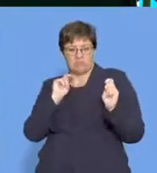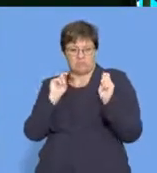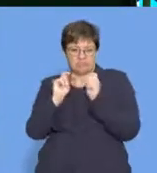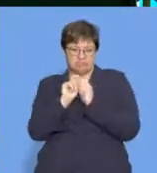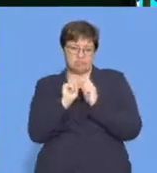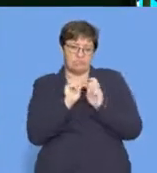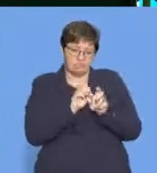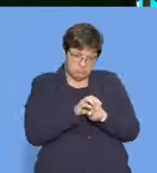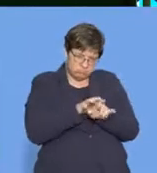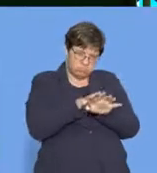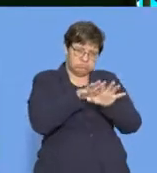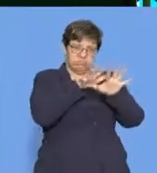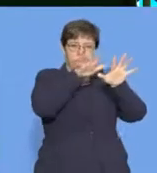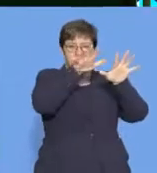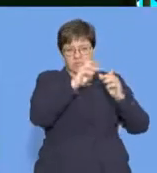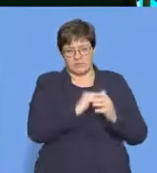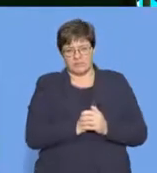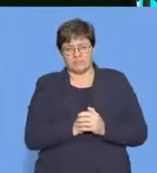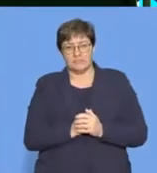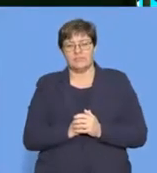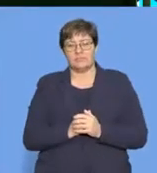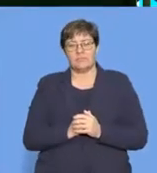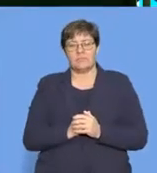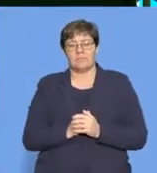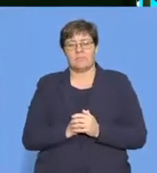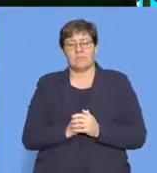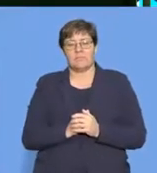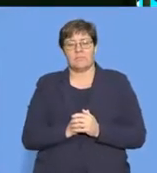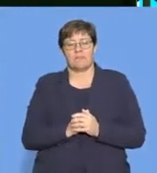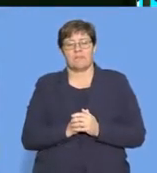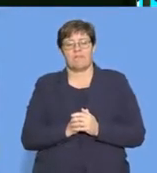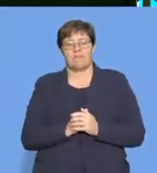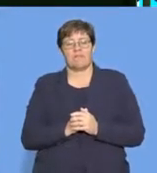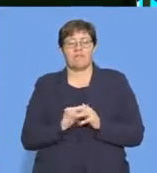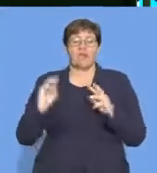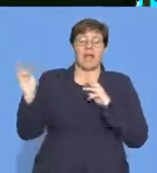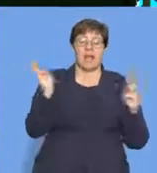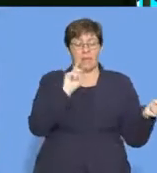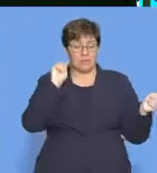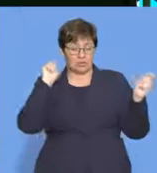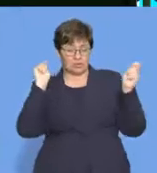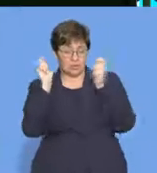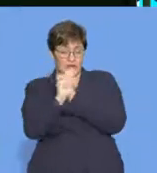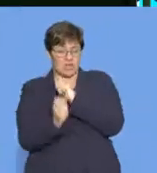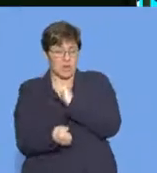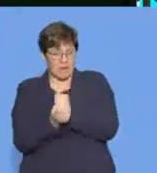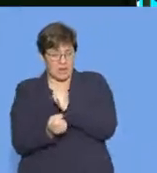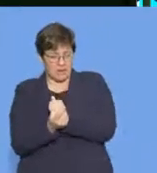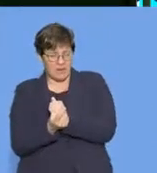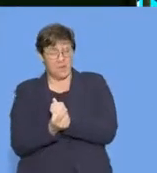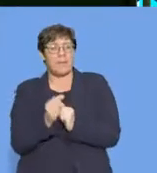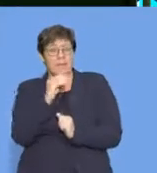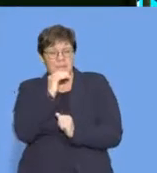drove human evolution to take place. And so as soon as climate changes occur, then there would possibly be a change